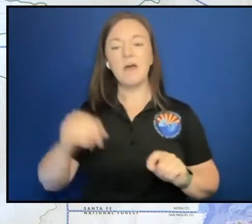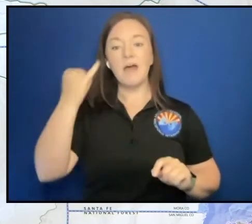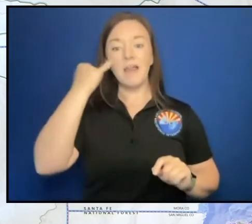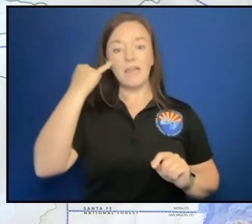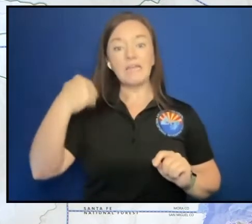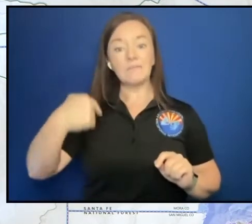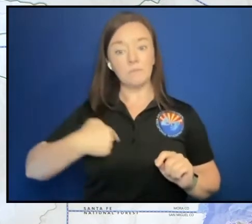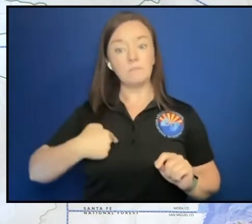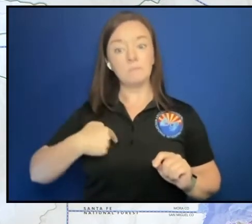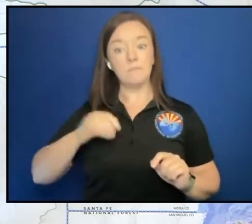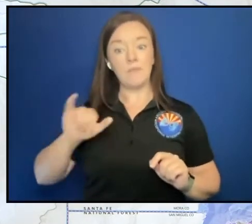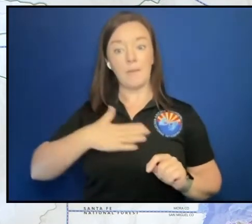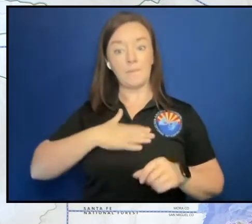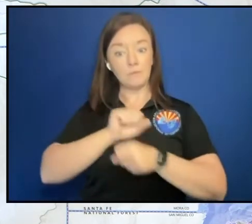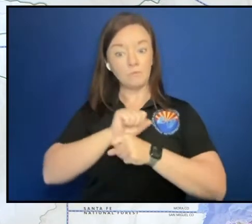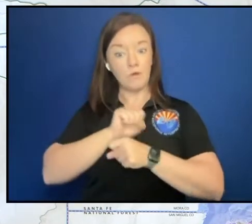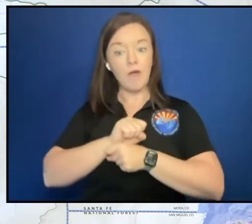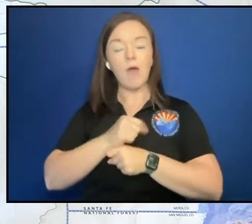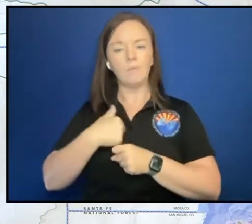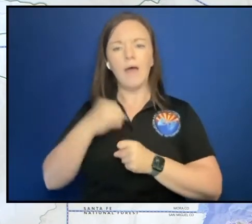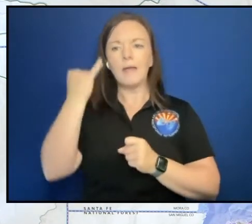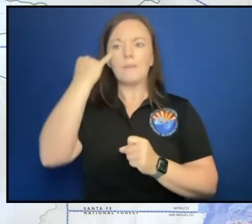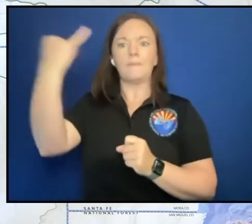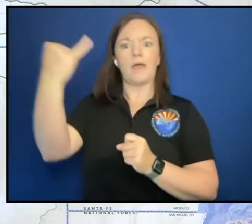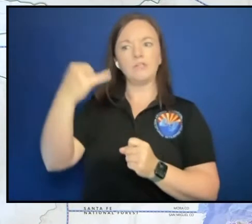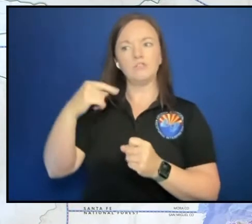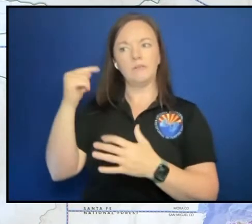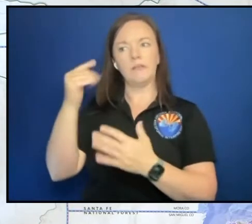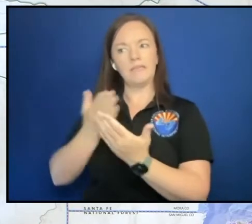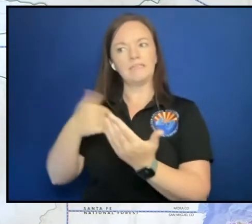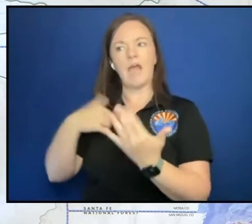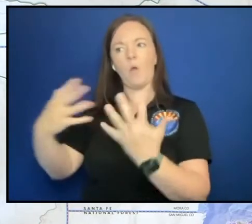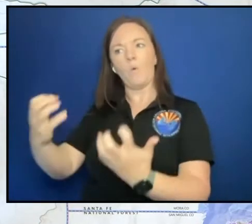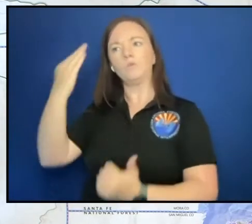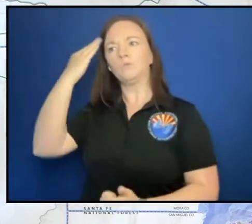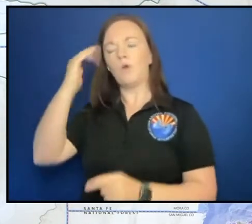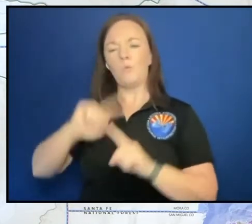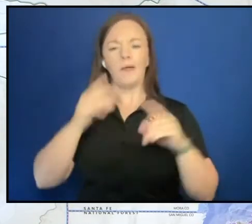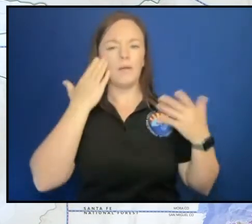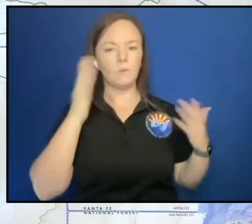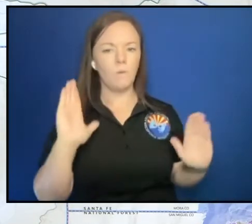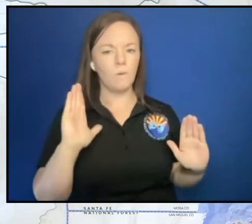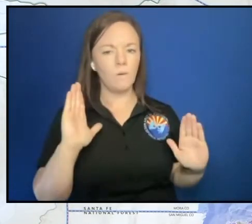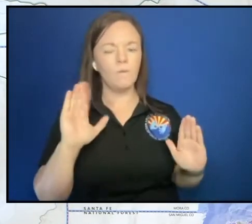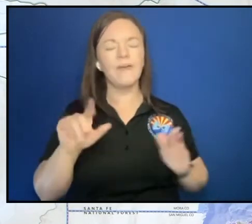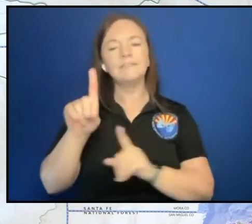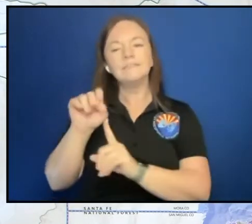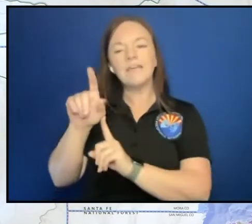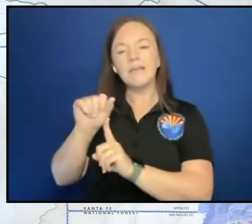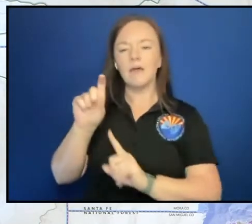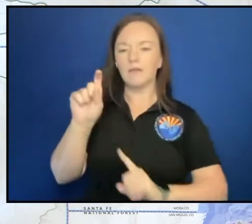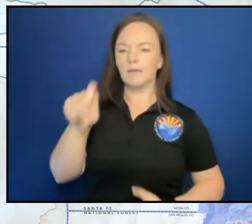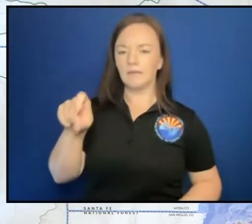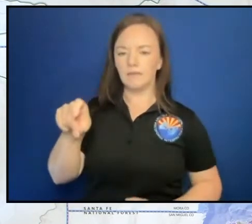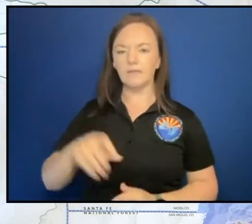know. And so those would be the data needs. So you put all that together. As we're going in today,